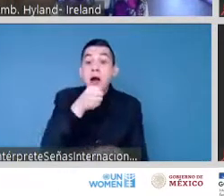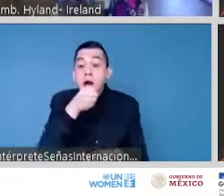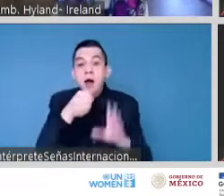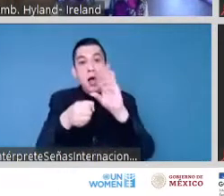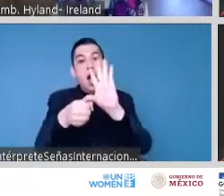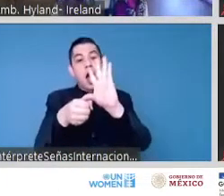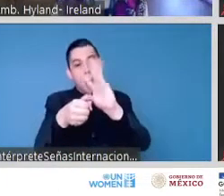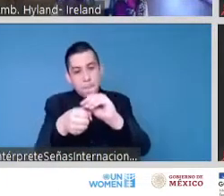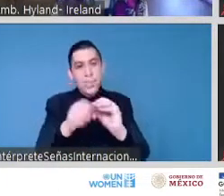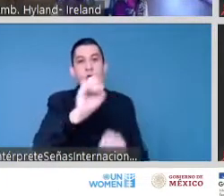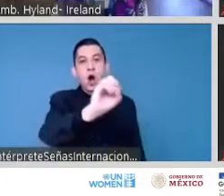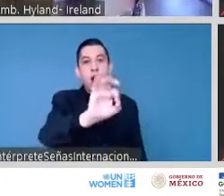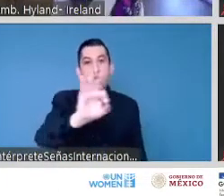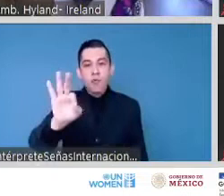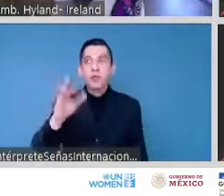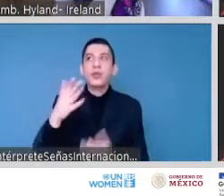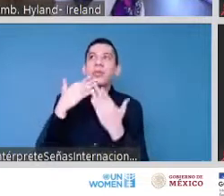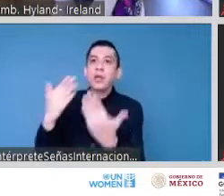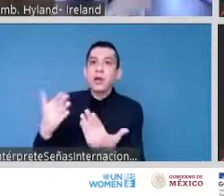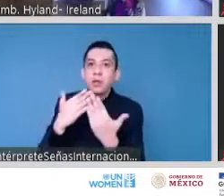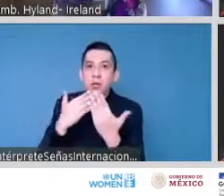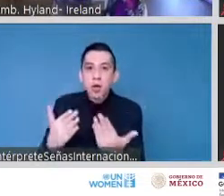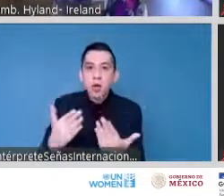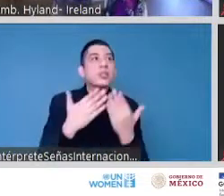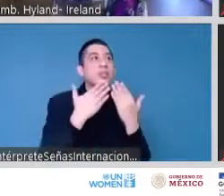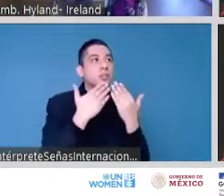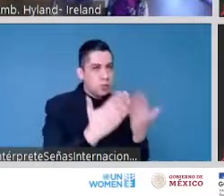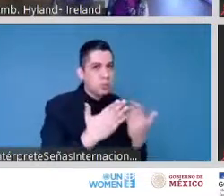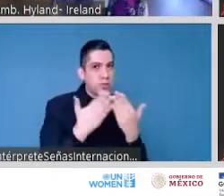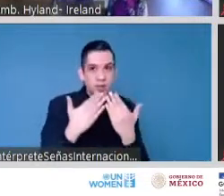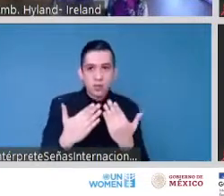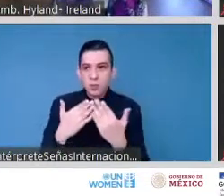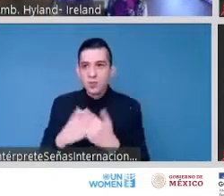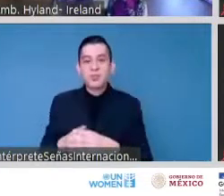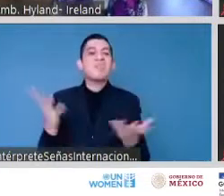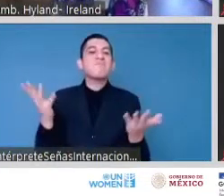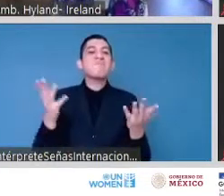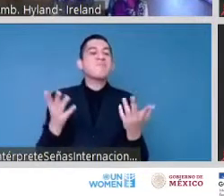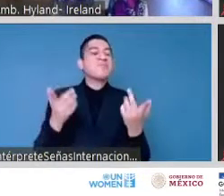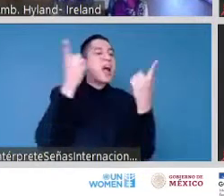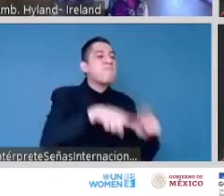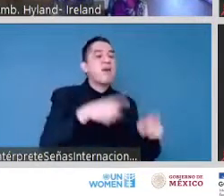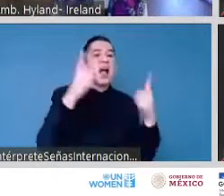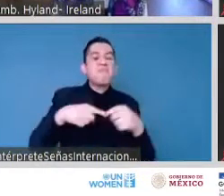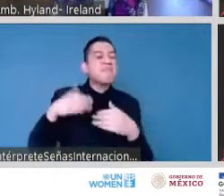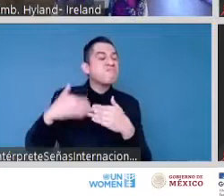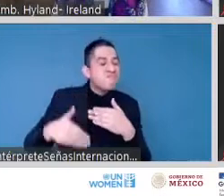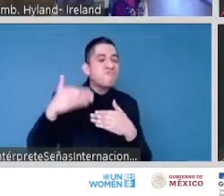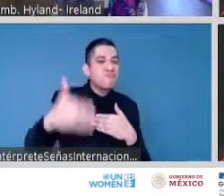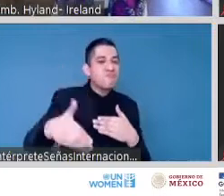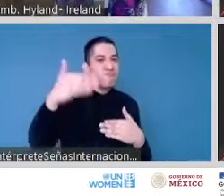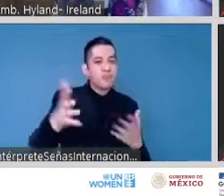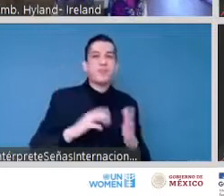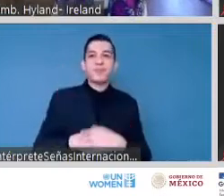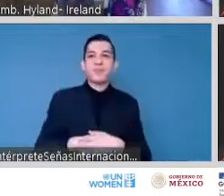Thank you. Happens all the time. So thank you so much, Jaqueline. And you actually, I like particularly that you detangled the meaning